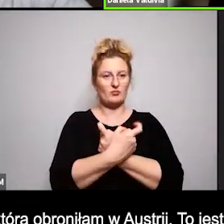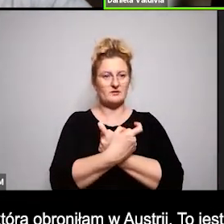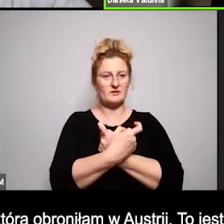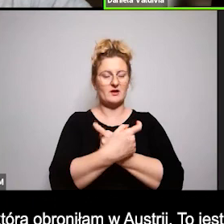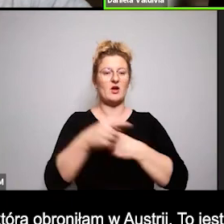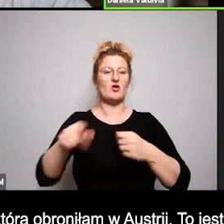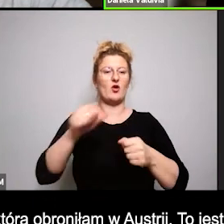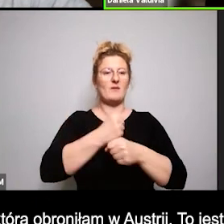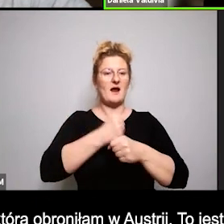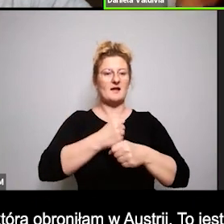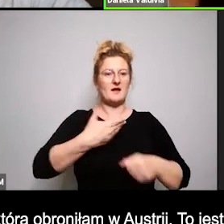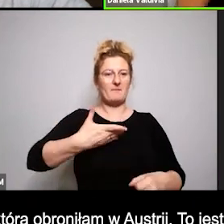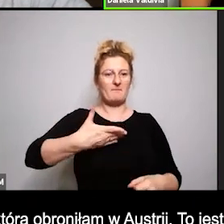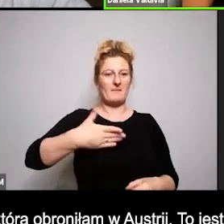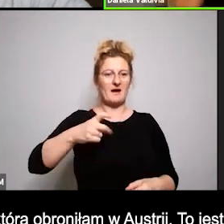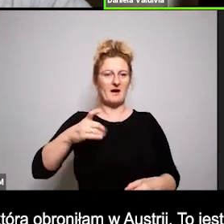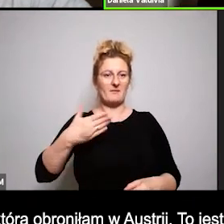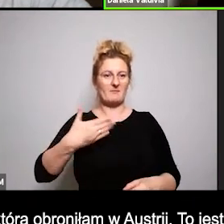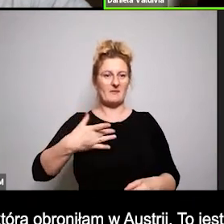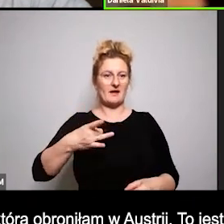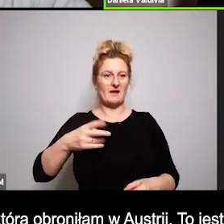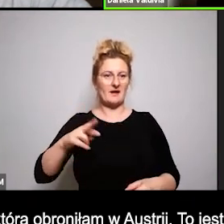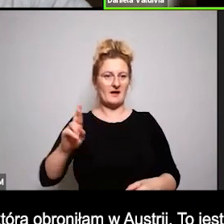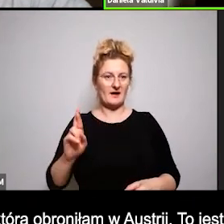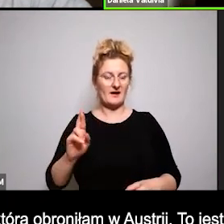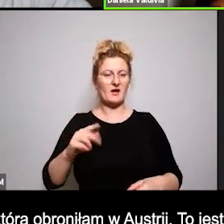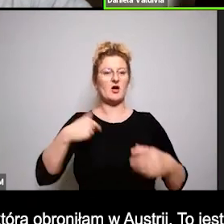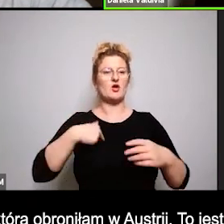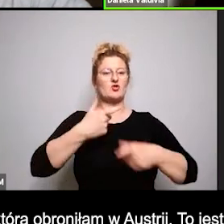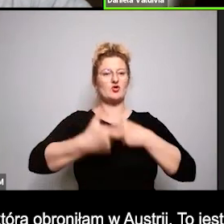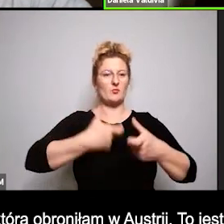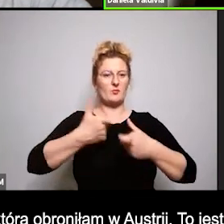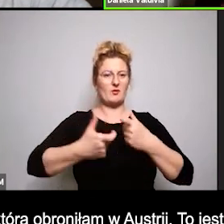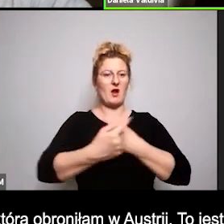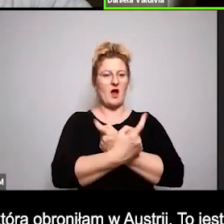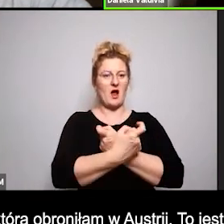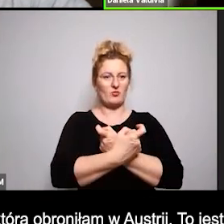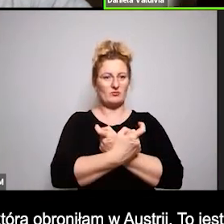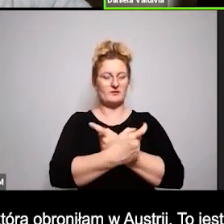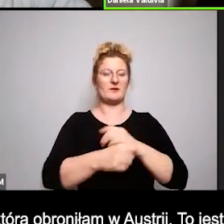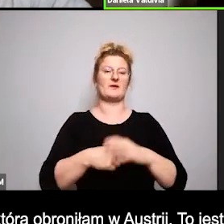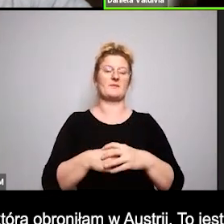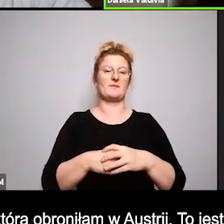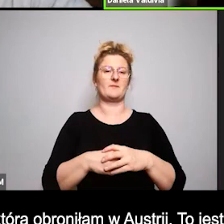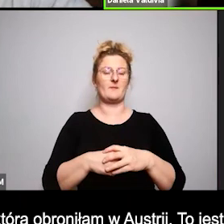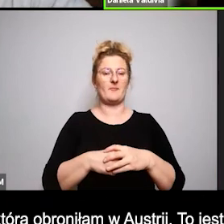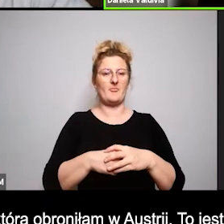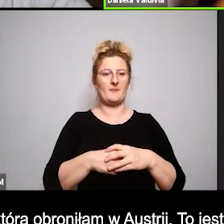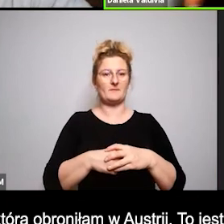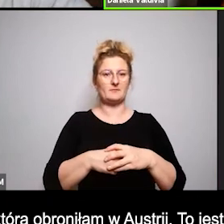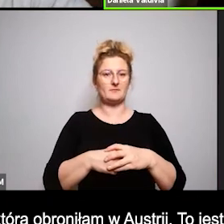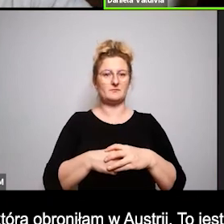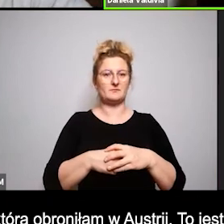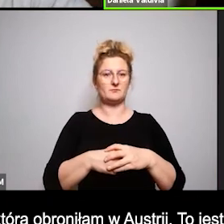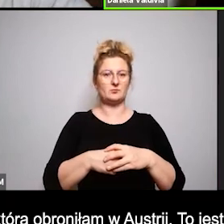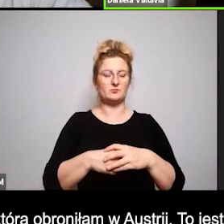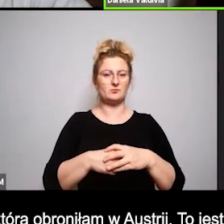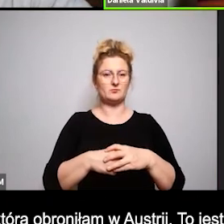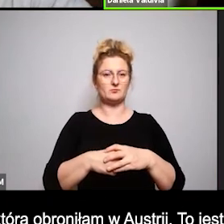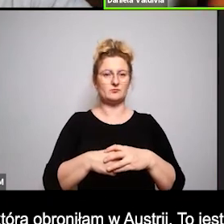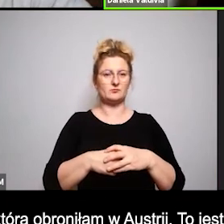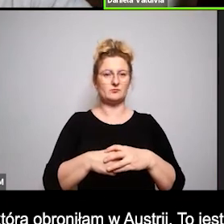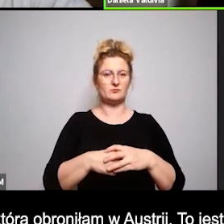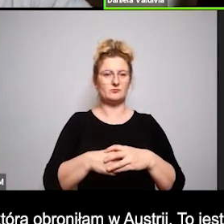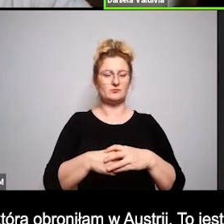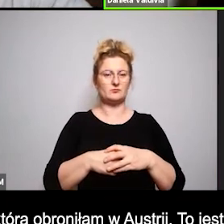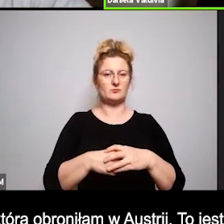in Austria, which has to do with development, security, and conflict transformation. Yeah, I mean it's long, but